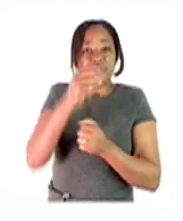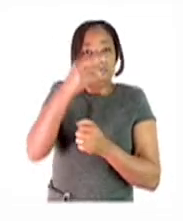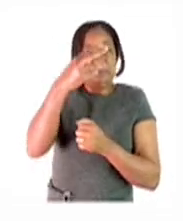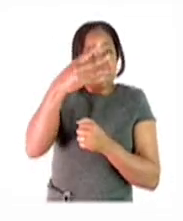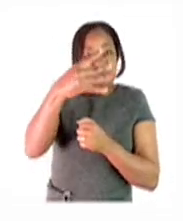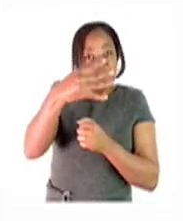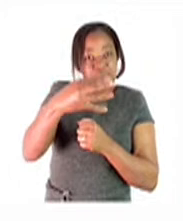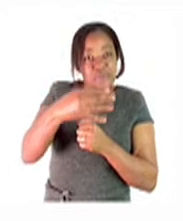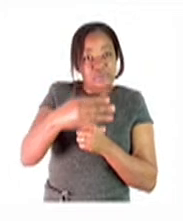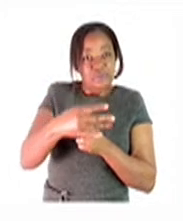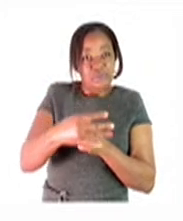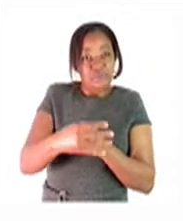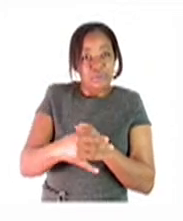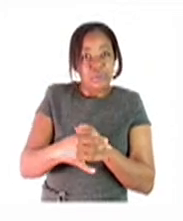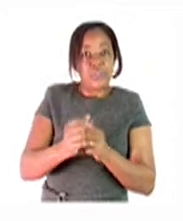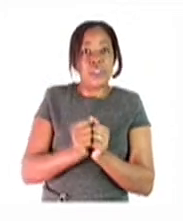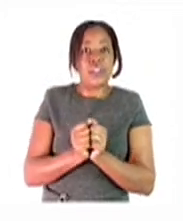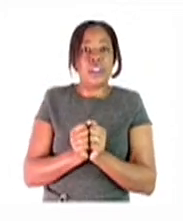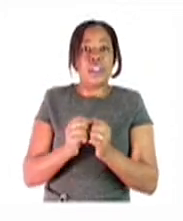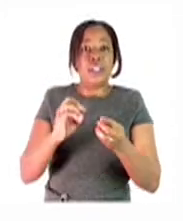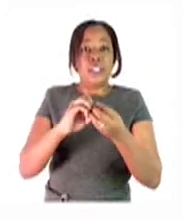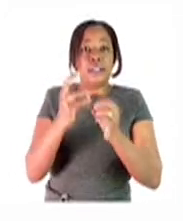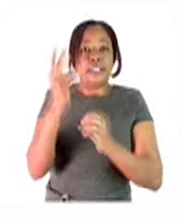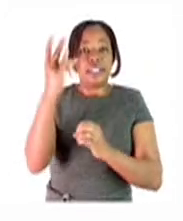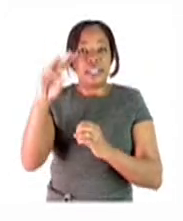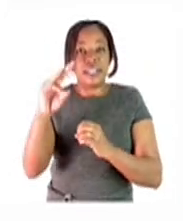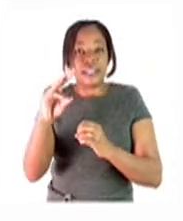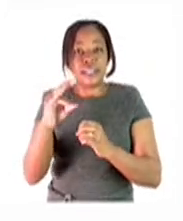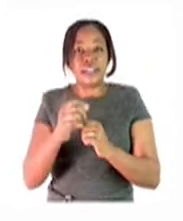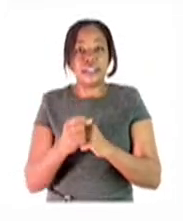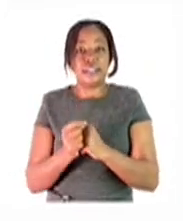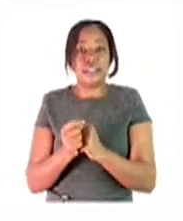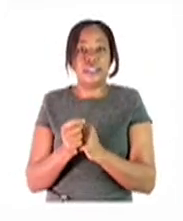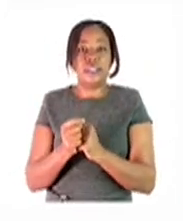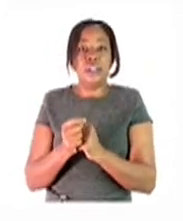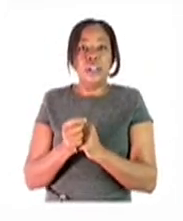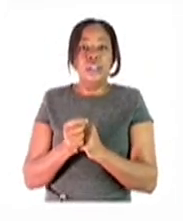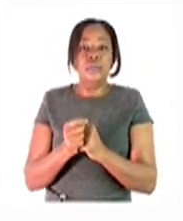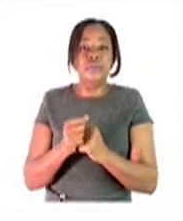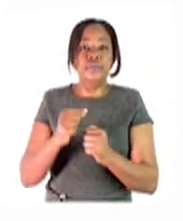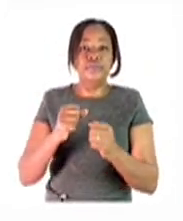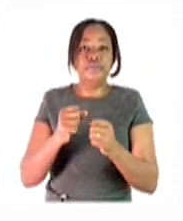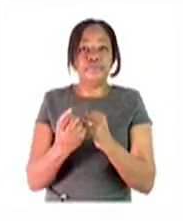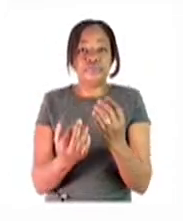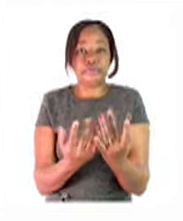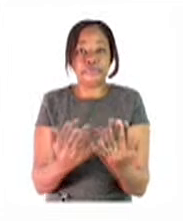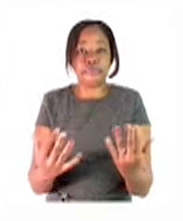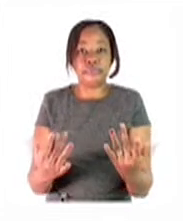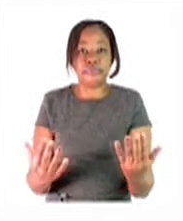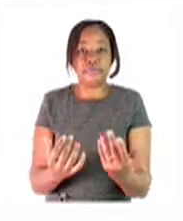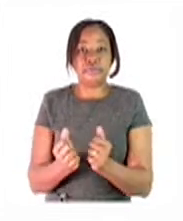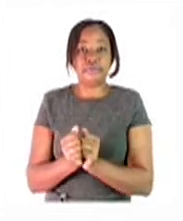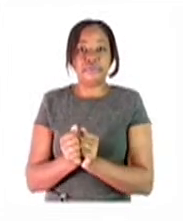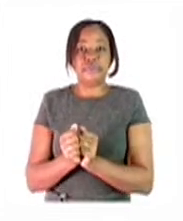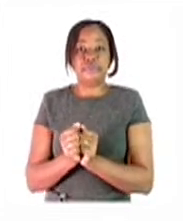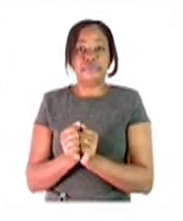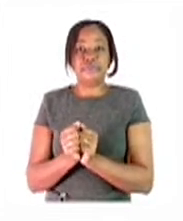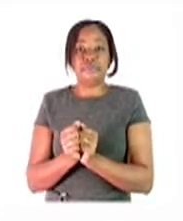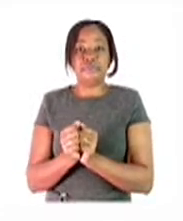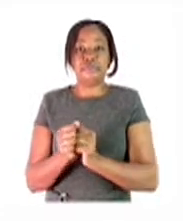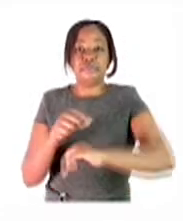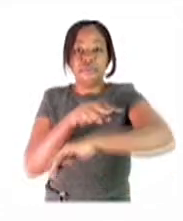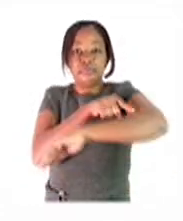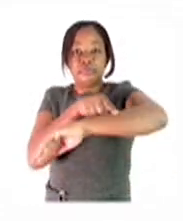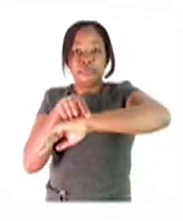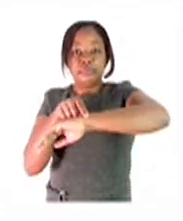Number 7, my glass has on the outside. Dew, stew, I bought a hammer